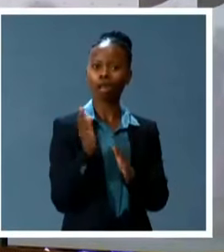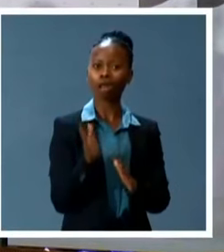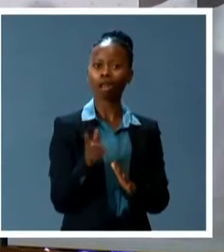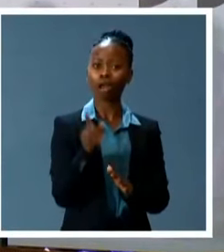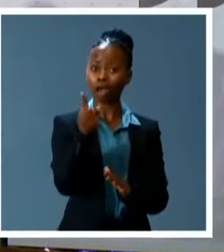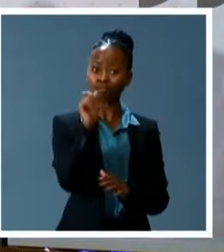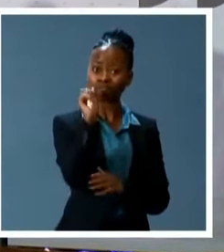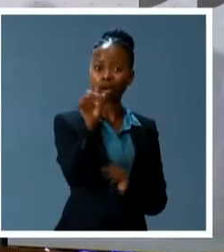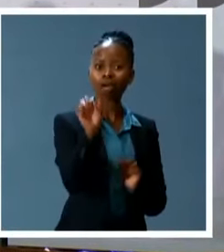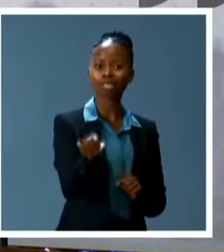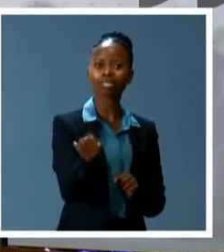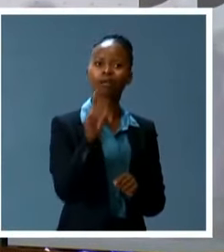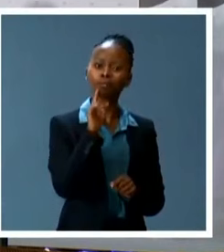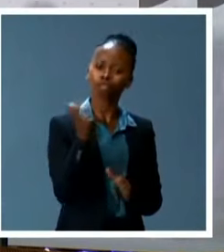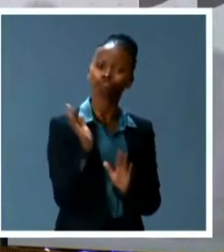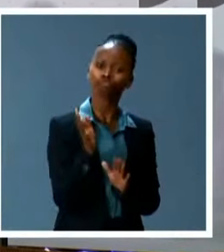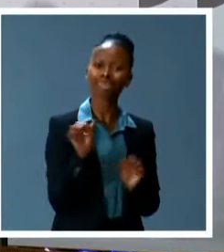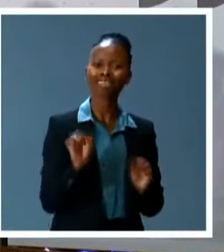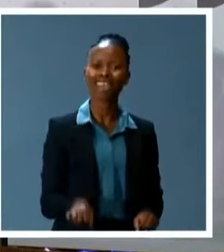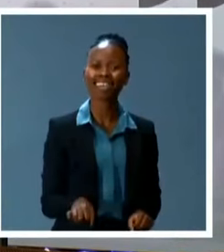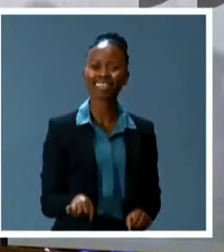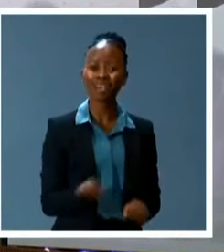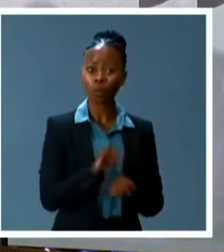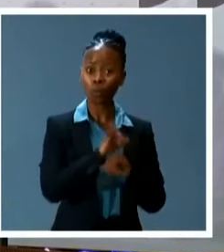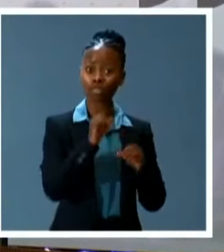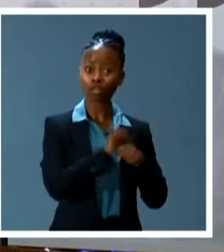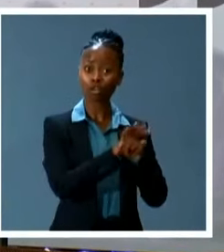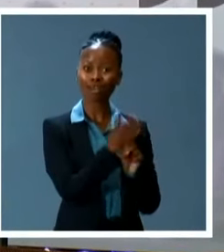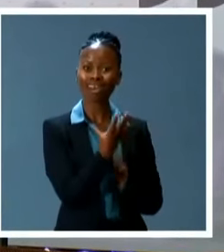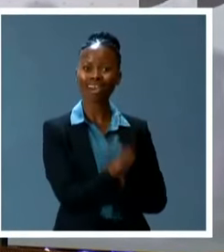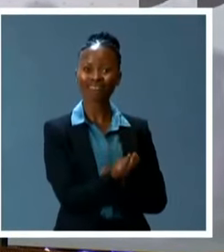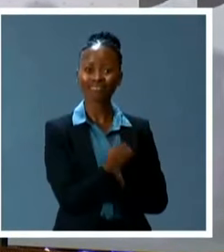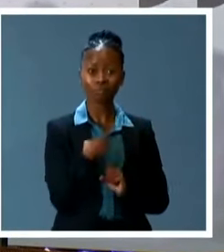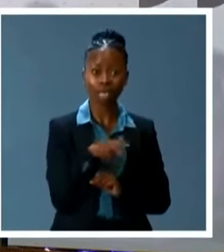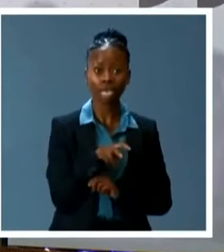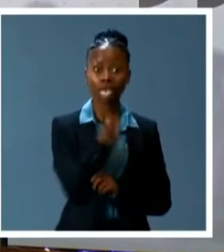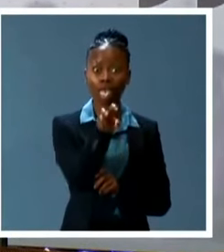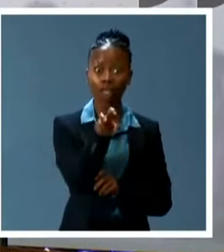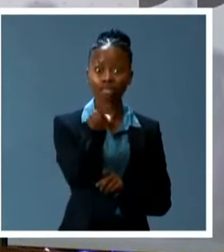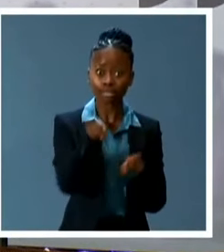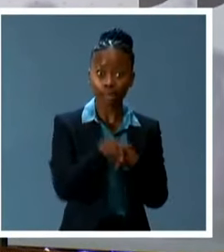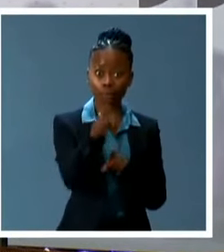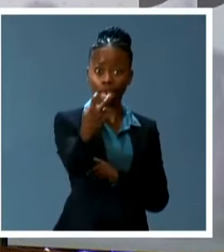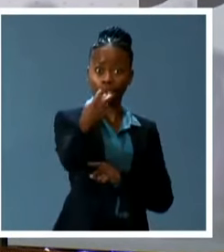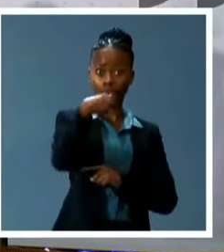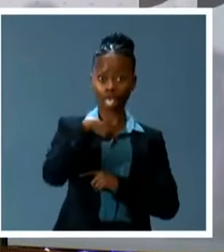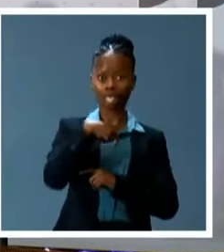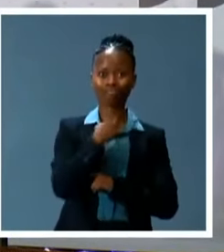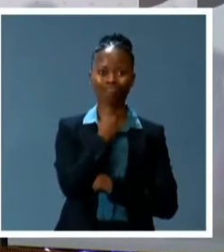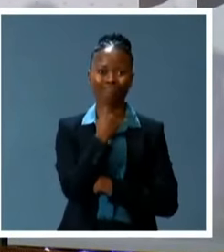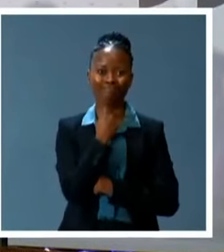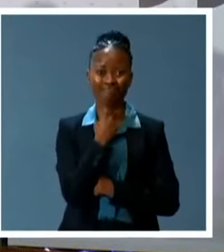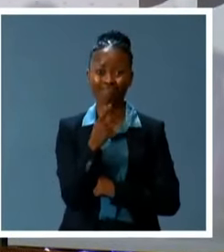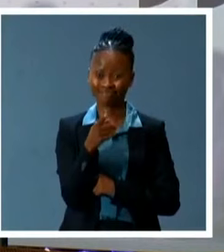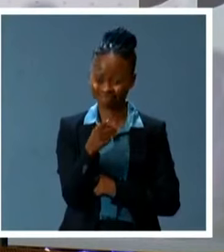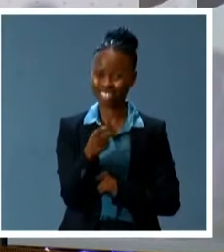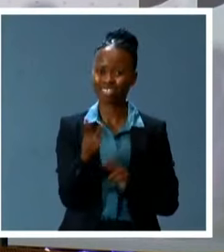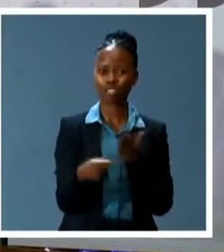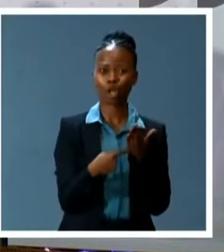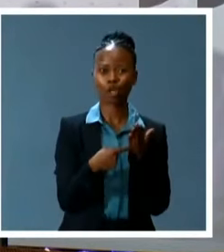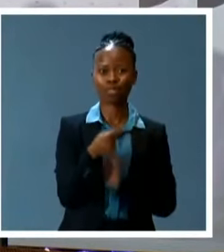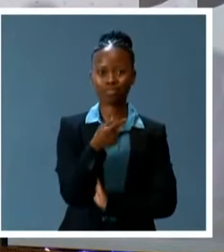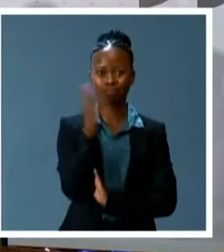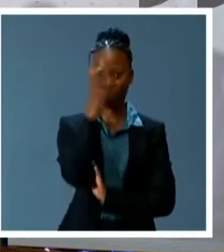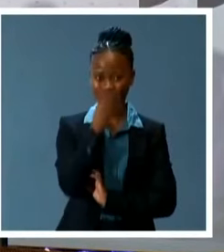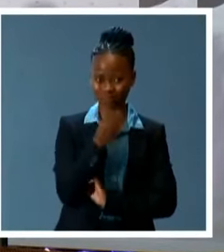the current global crisis which forbids us from traveling around the world. One of those other benefits is that there's greater engagement on tools such